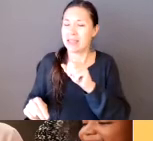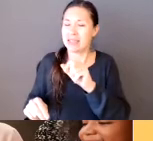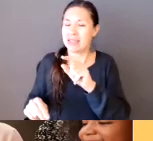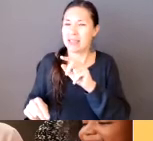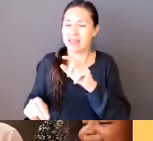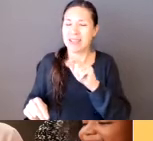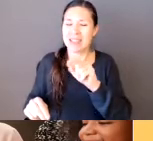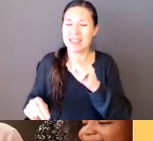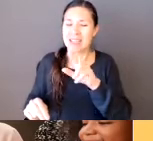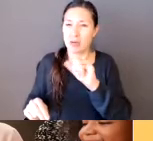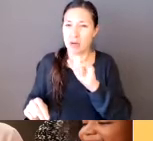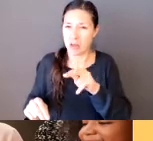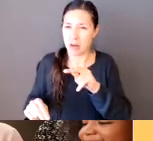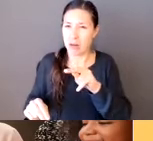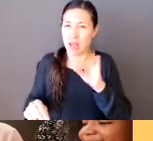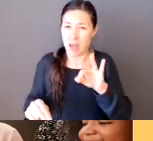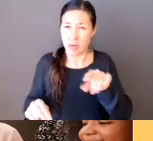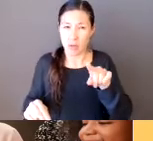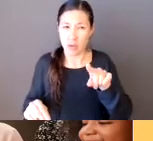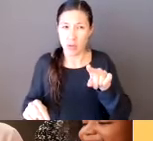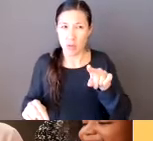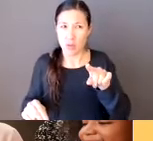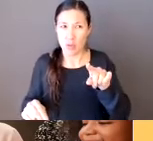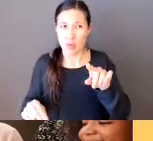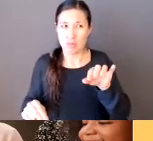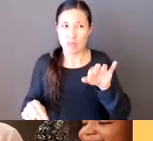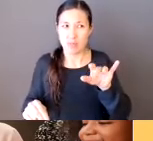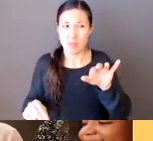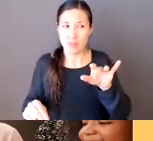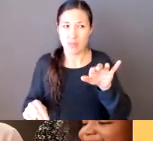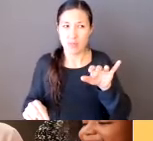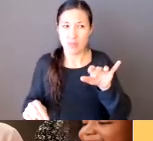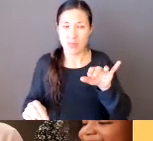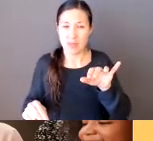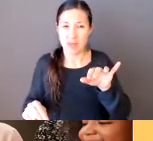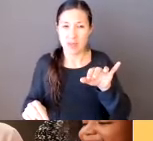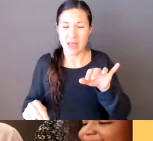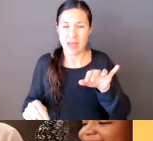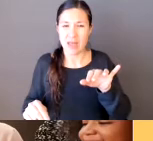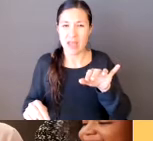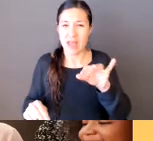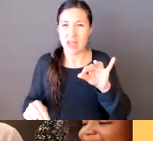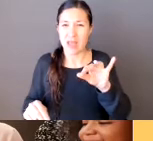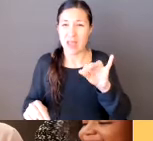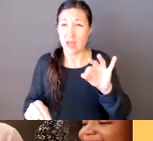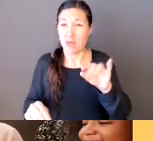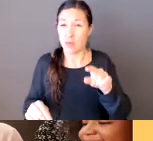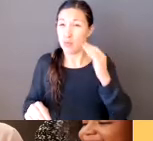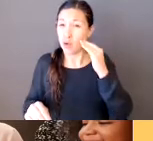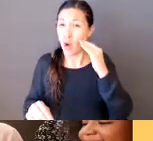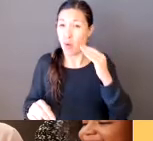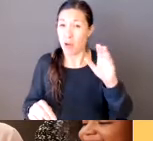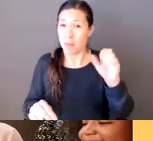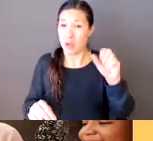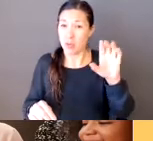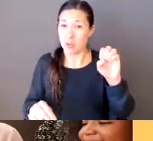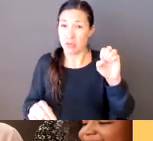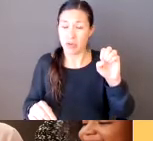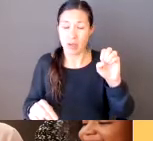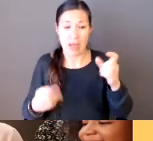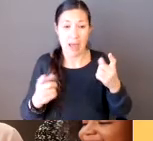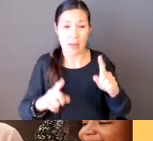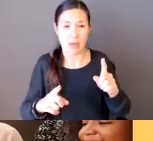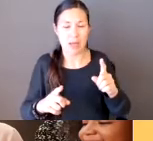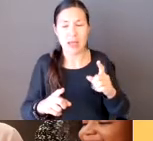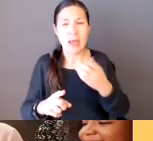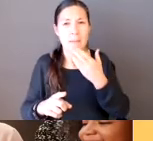role for protective, I would always say I'd rather, like Jonathan said, I'd rather somebody doesn't slip through the cracks in a situation. There might not be